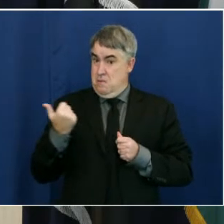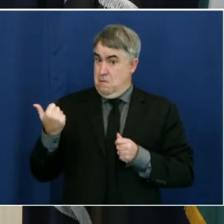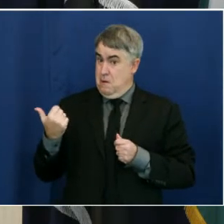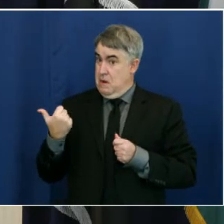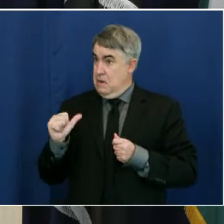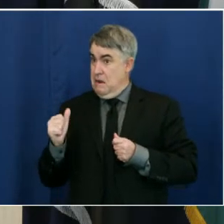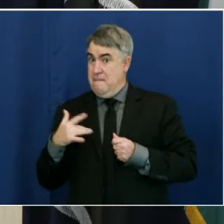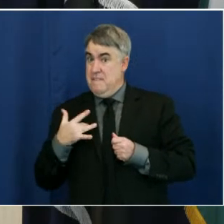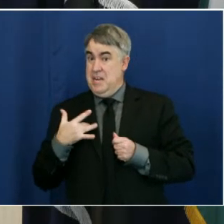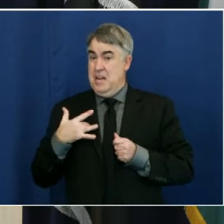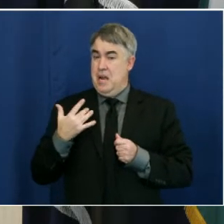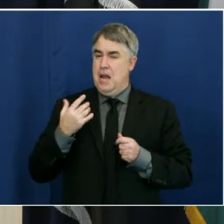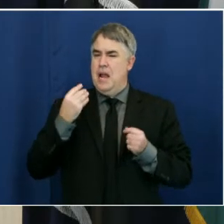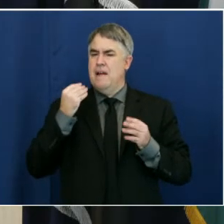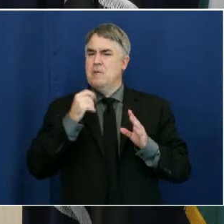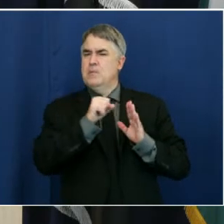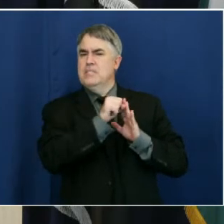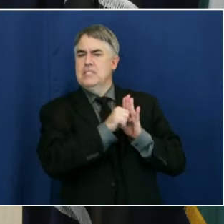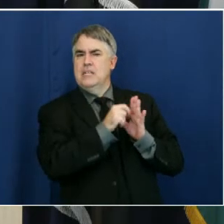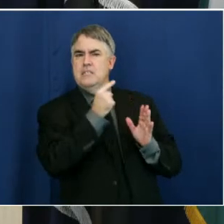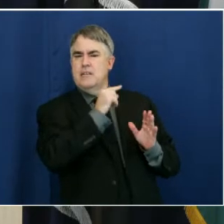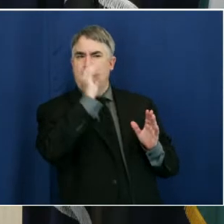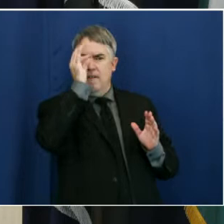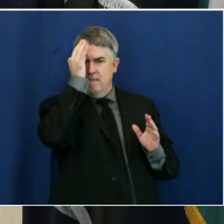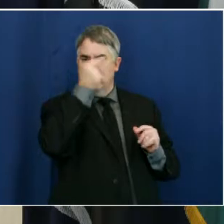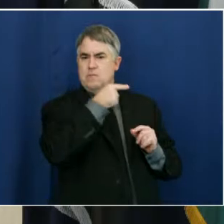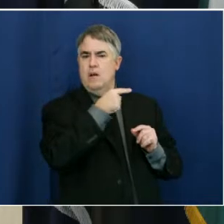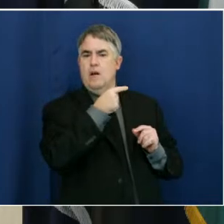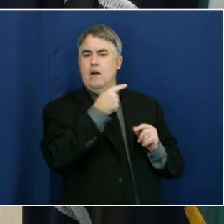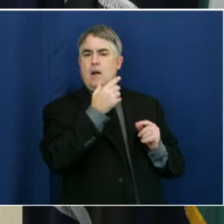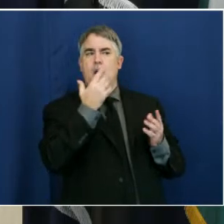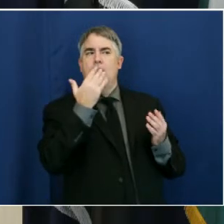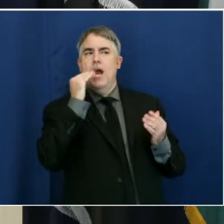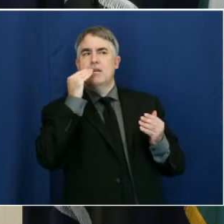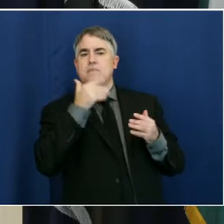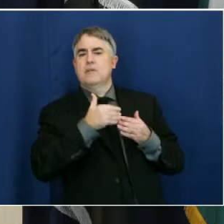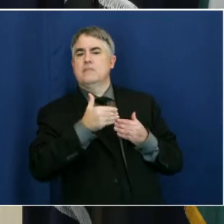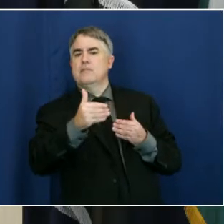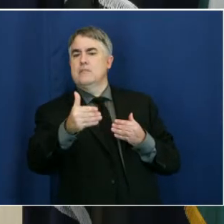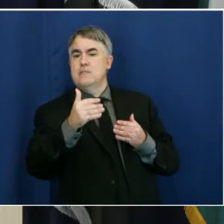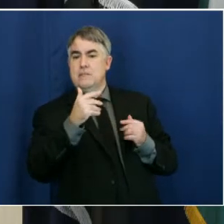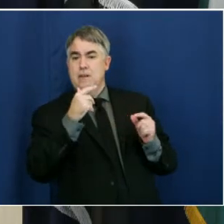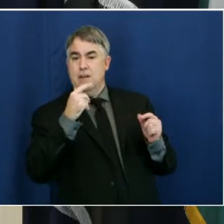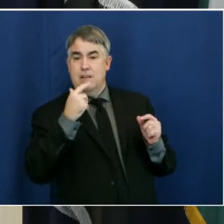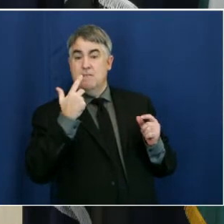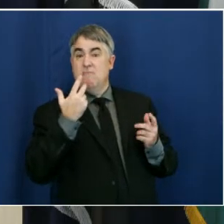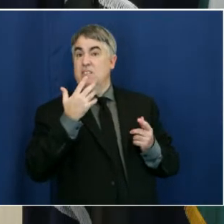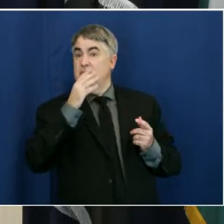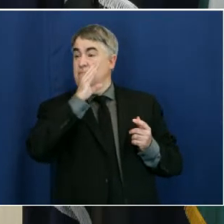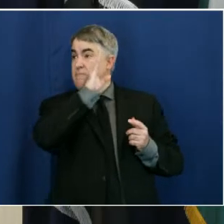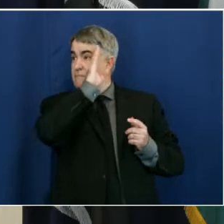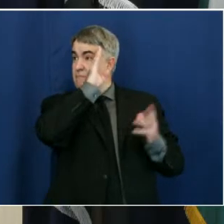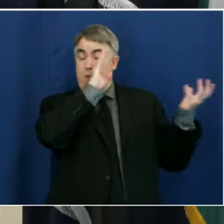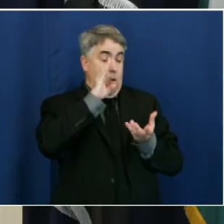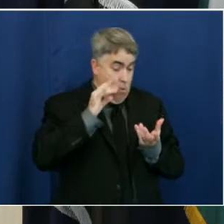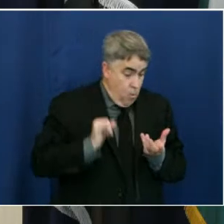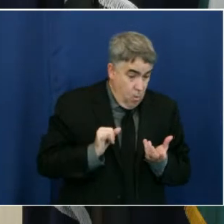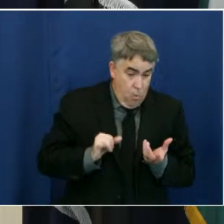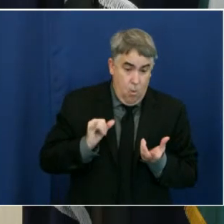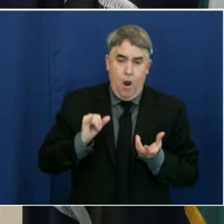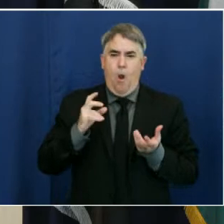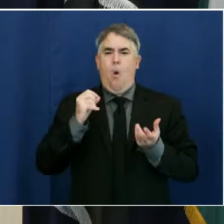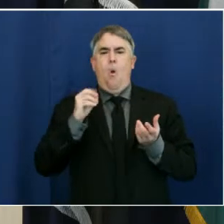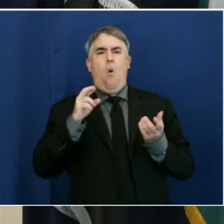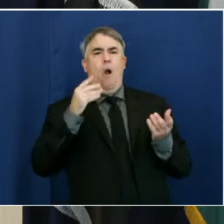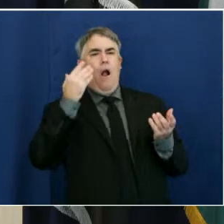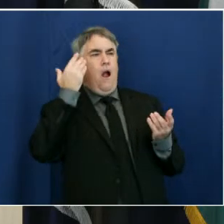from the state or federal government about what's coming, or are you guys literally flying blind, so to speak, day to day, week to week? And with that in mind, for you all at the